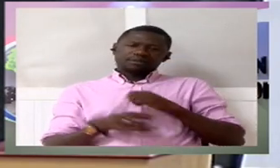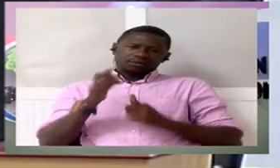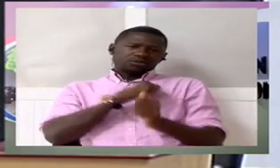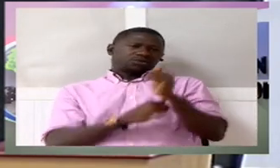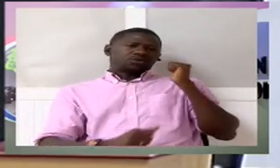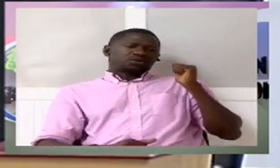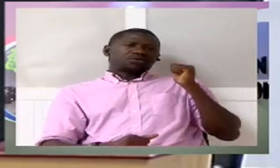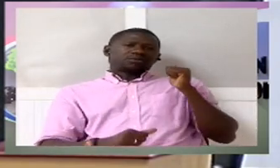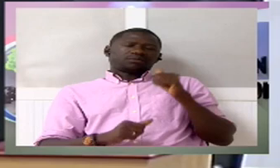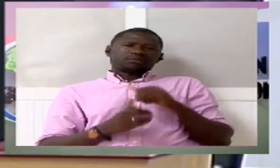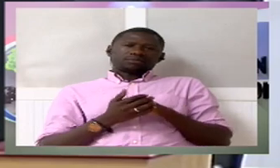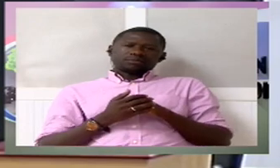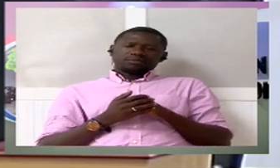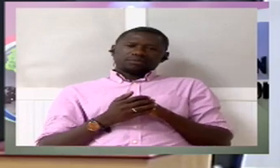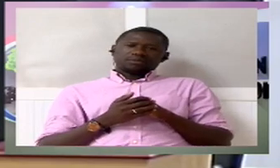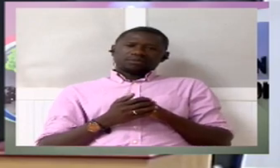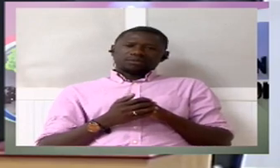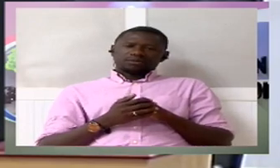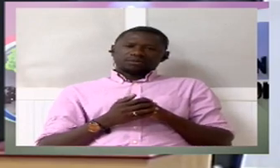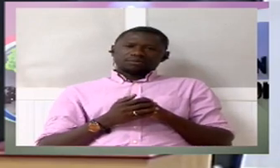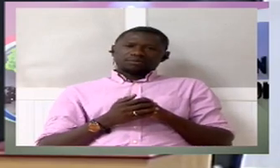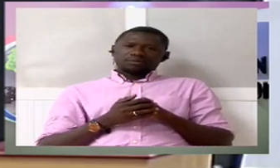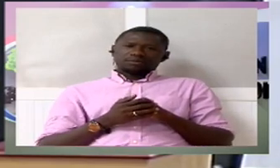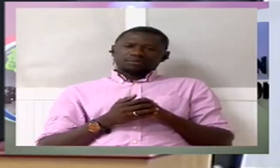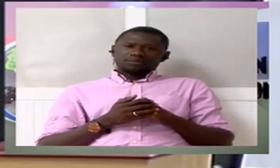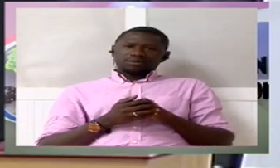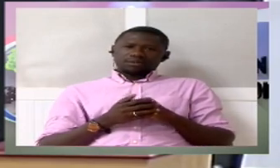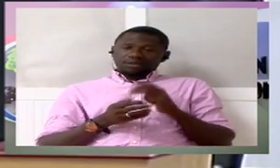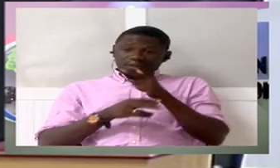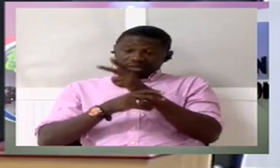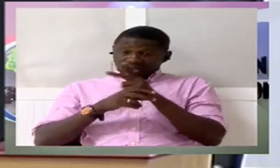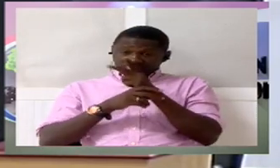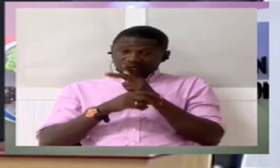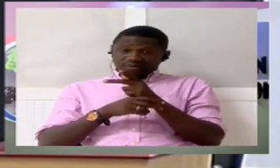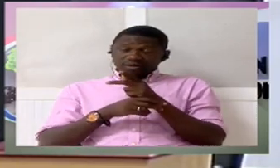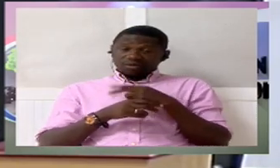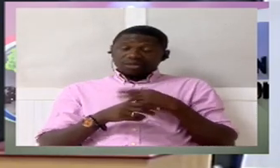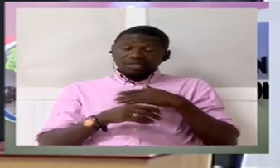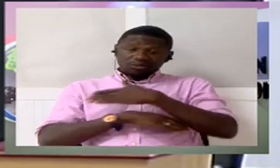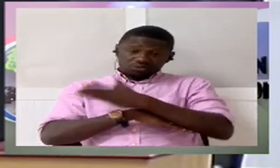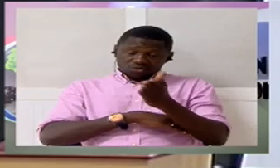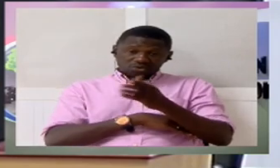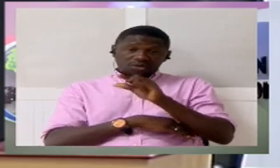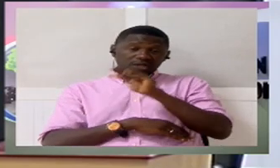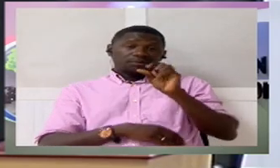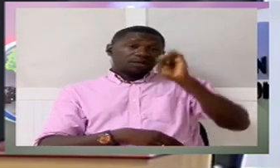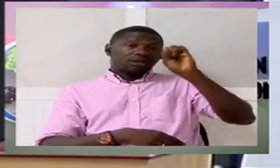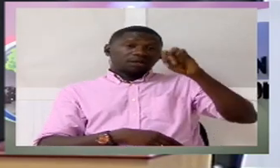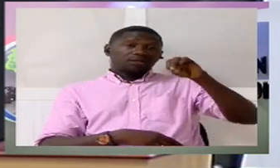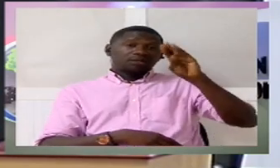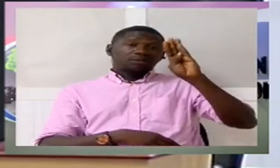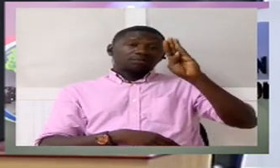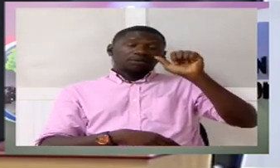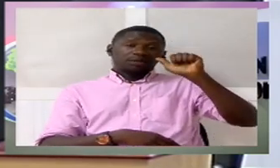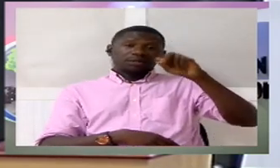I returned back. Officer member Bundato, kafai Ismaila Koli. The officer at the door called Ismaila Koli. Adunta